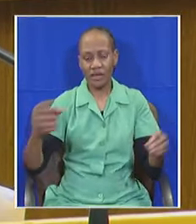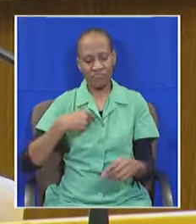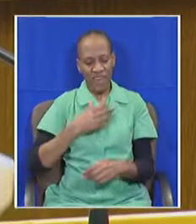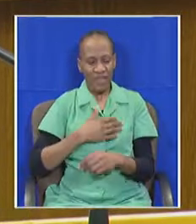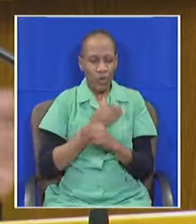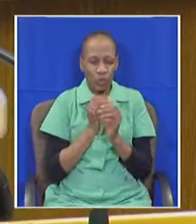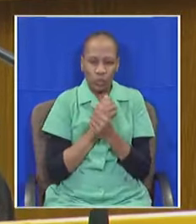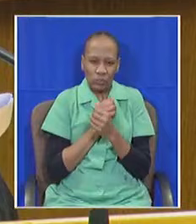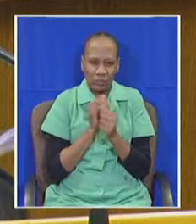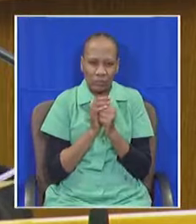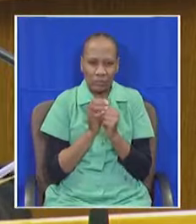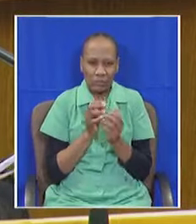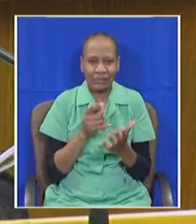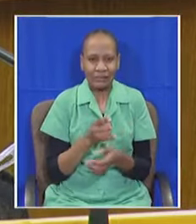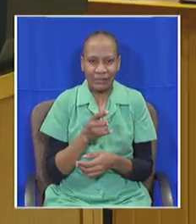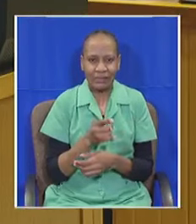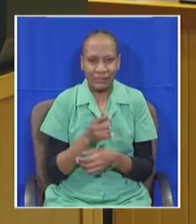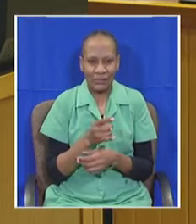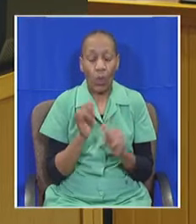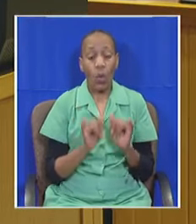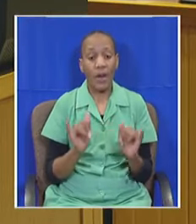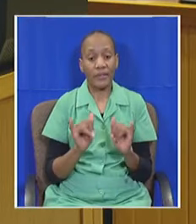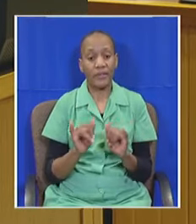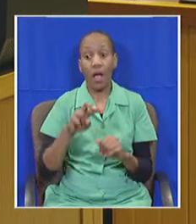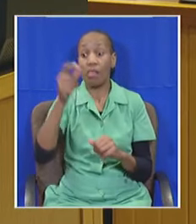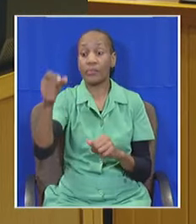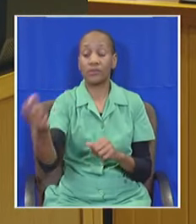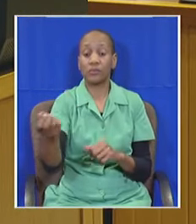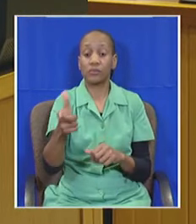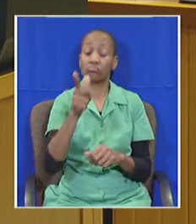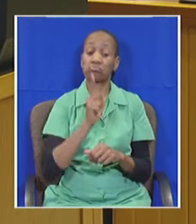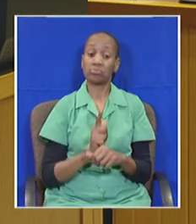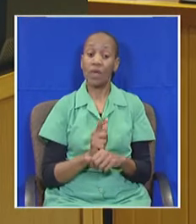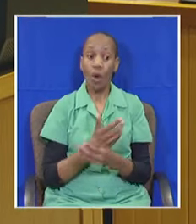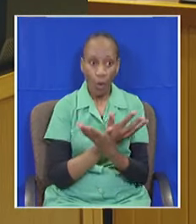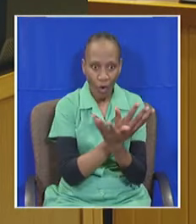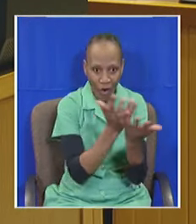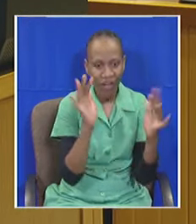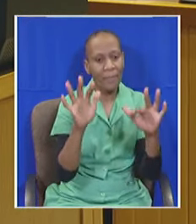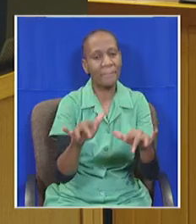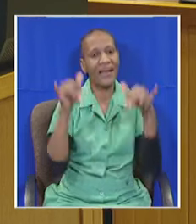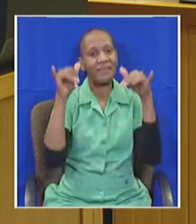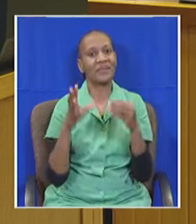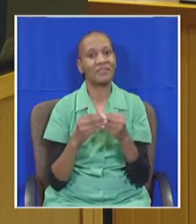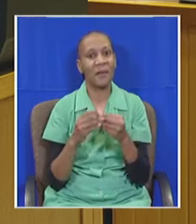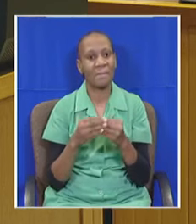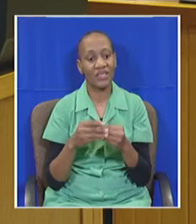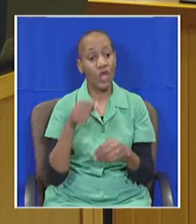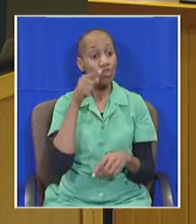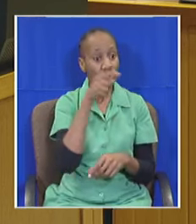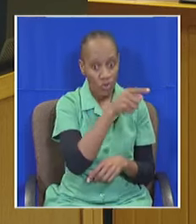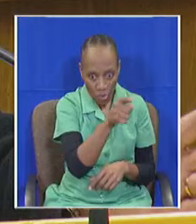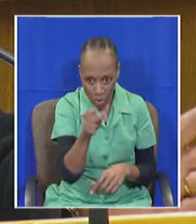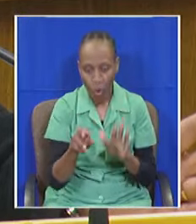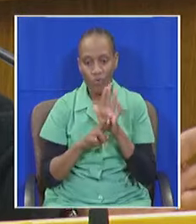small until you are told, as parliamentarians, you are the voice of